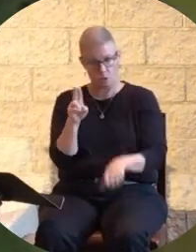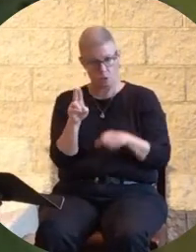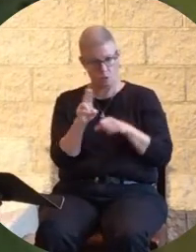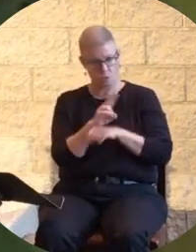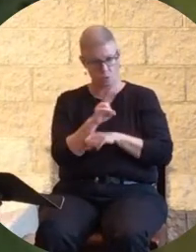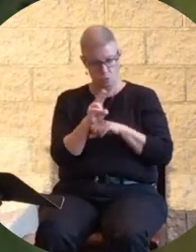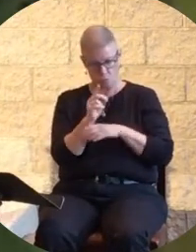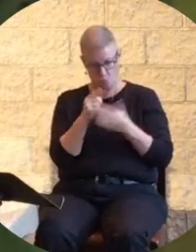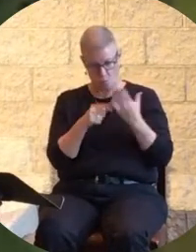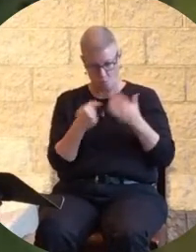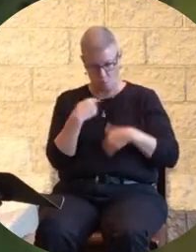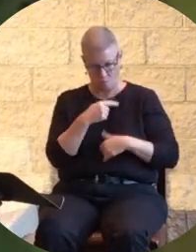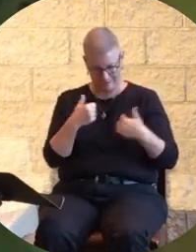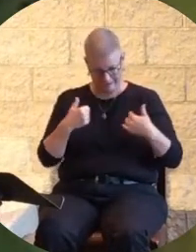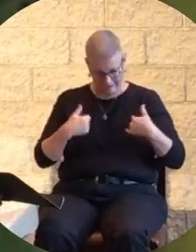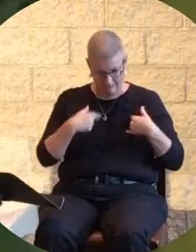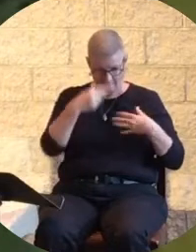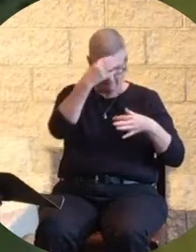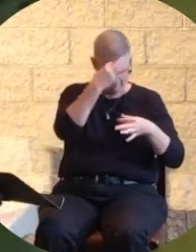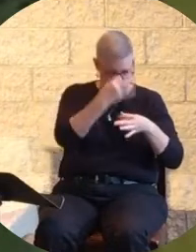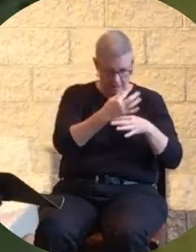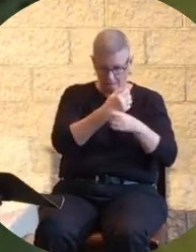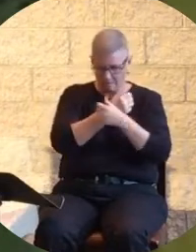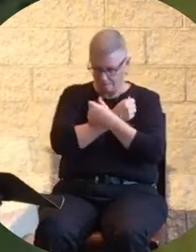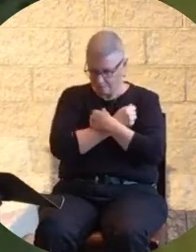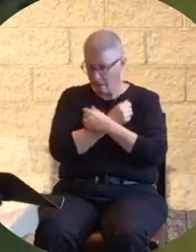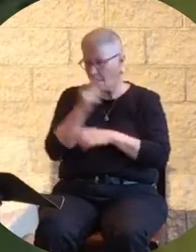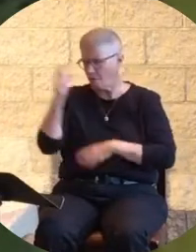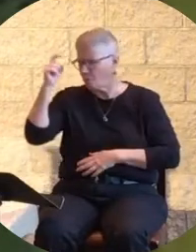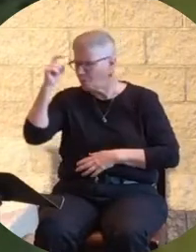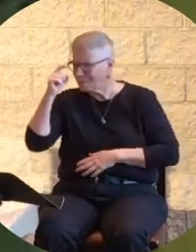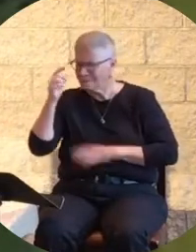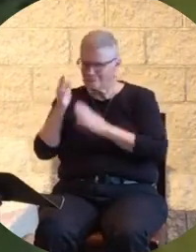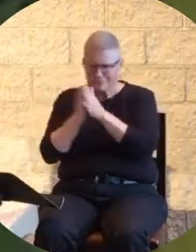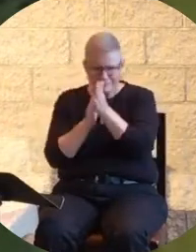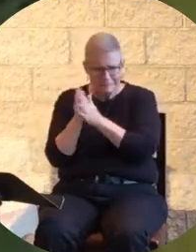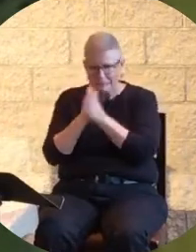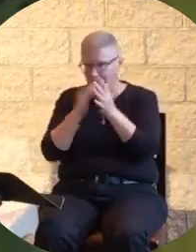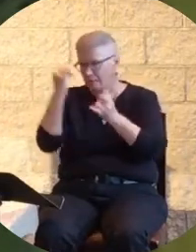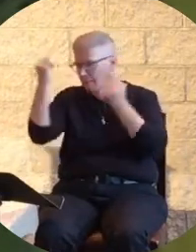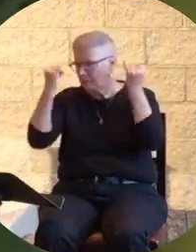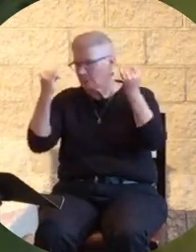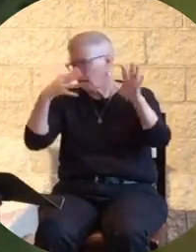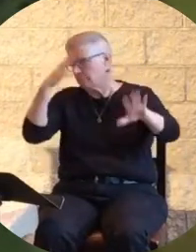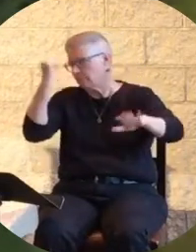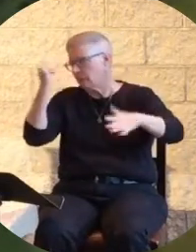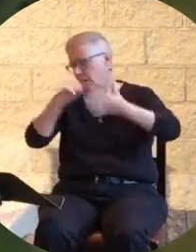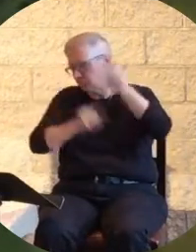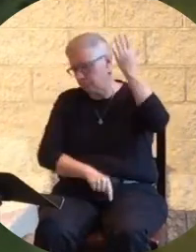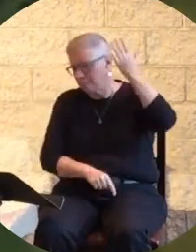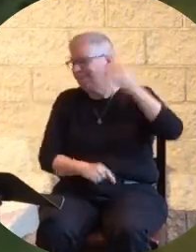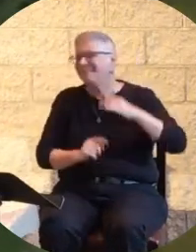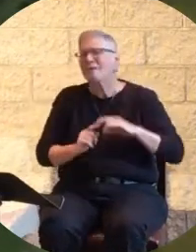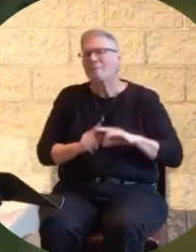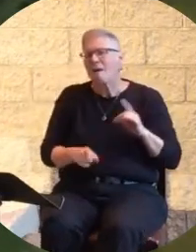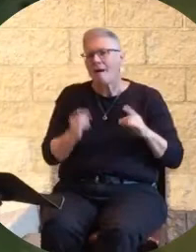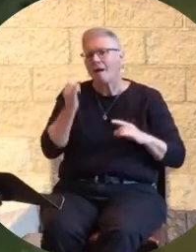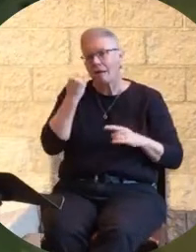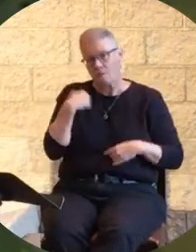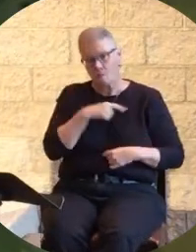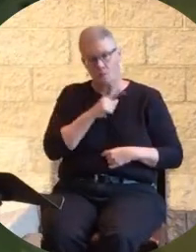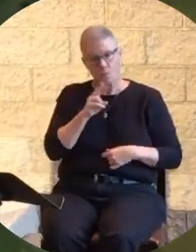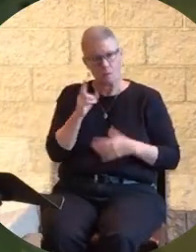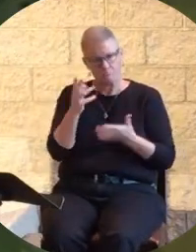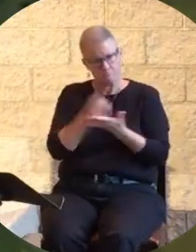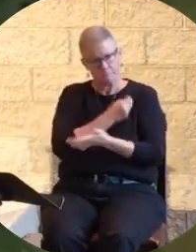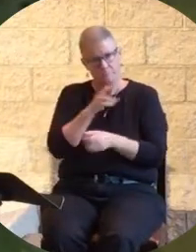have of faith and love and wisdom and zeal and imagination, and I've forgotten the rest of them because, anyway, if we use